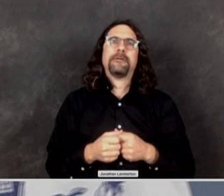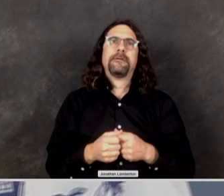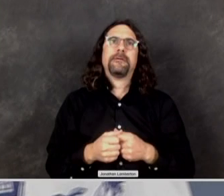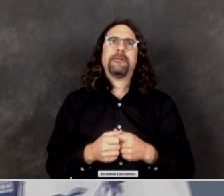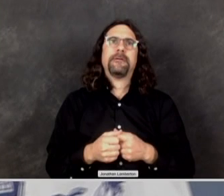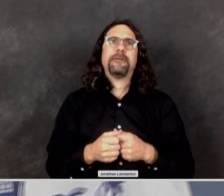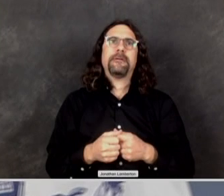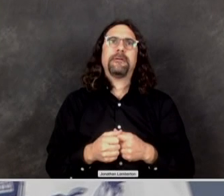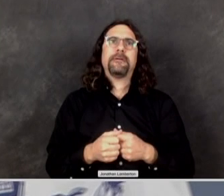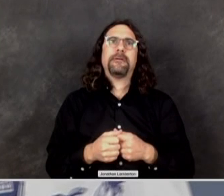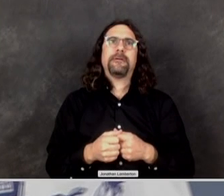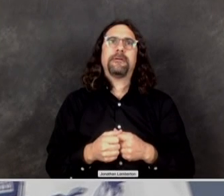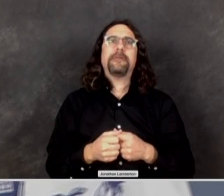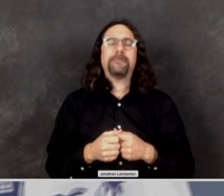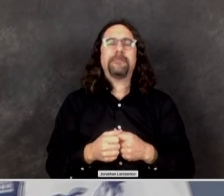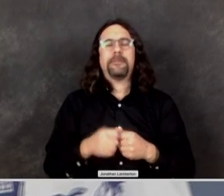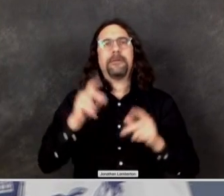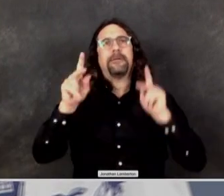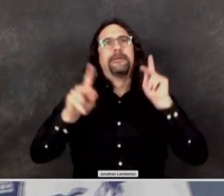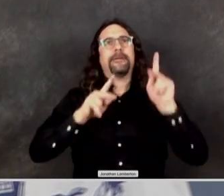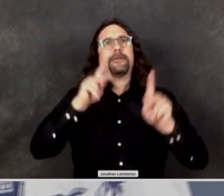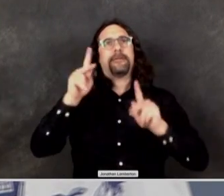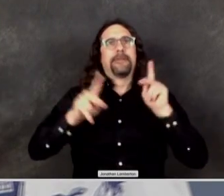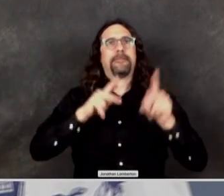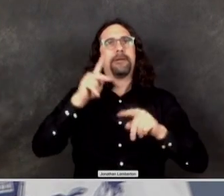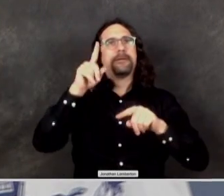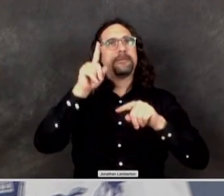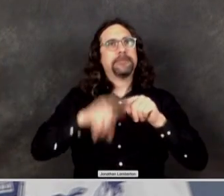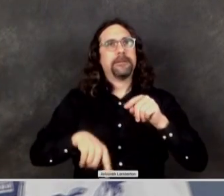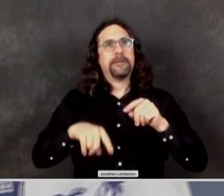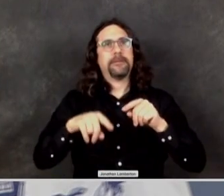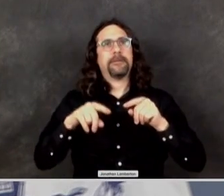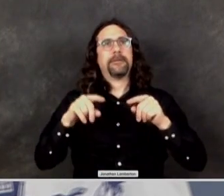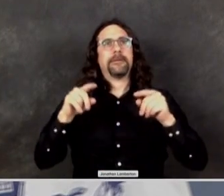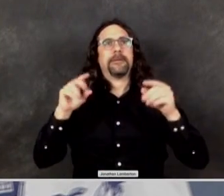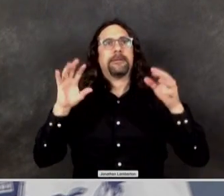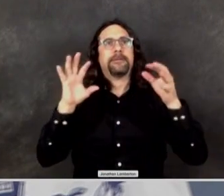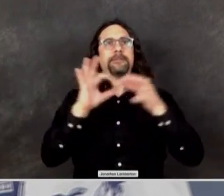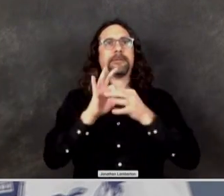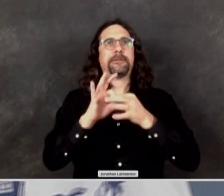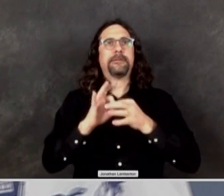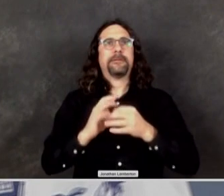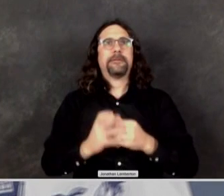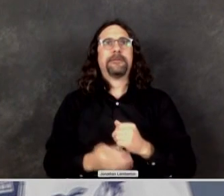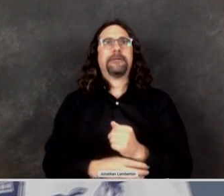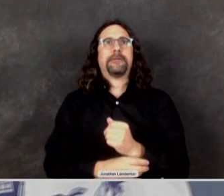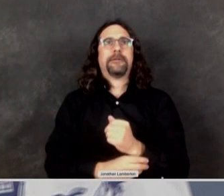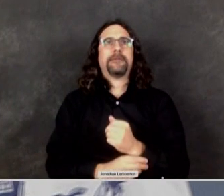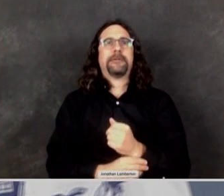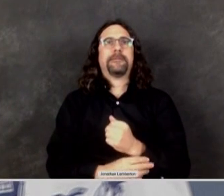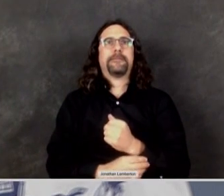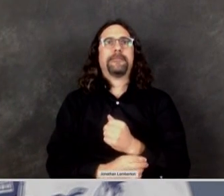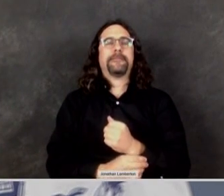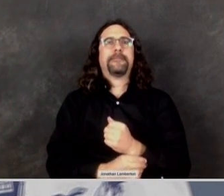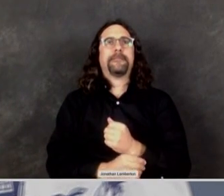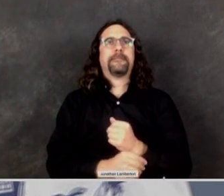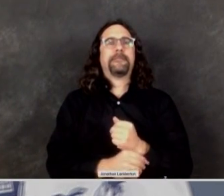of everything else, we're kept apart from the people we love the most and the people that give us so much joy.